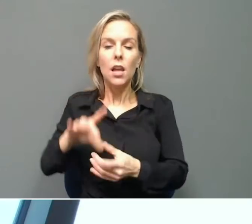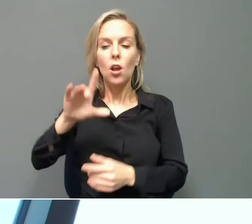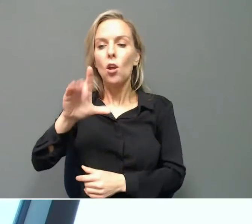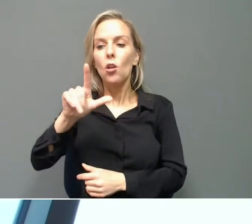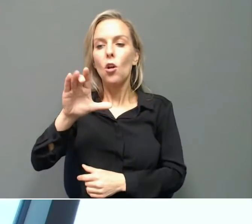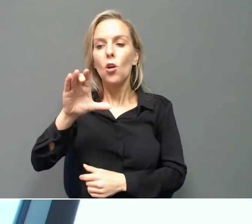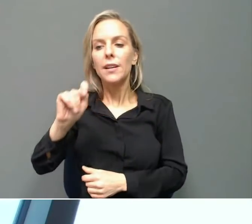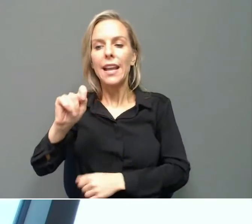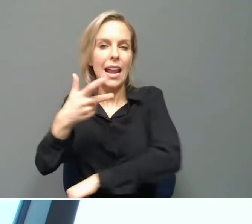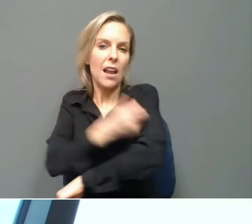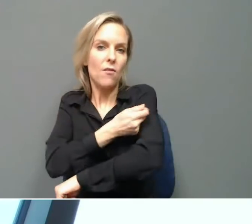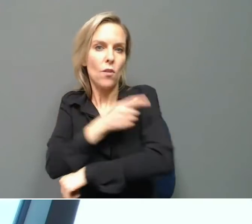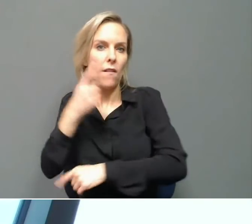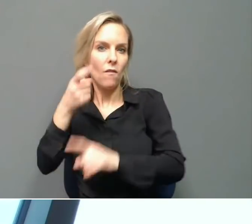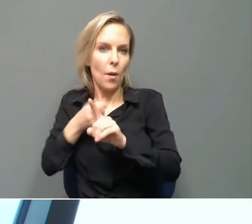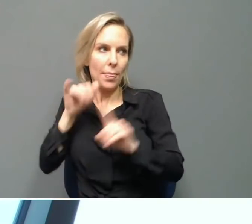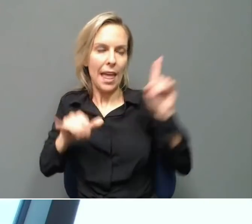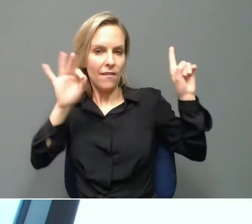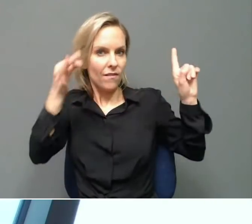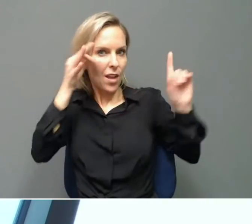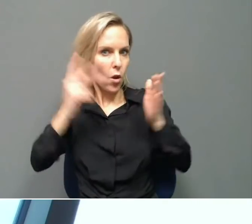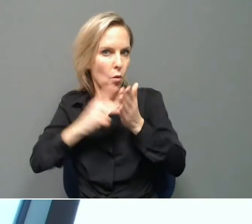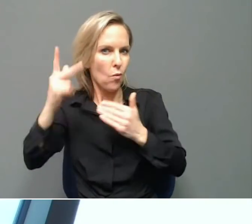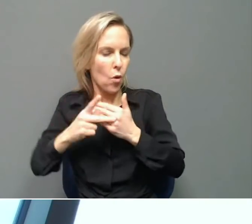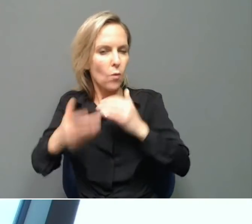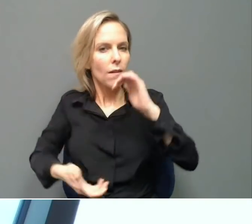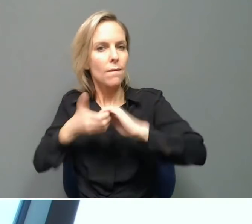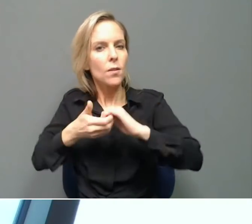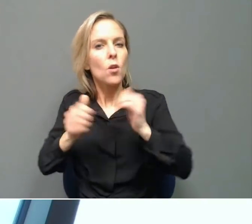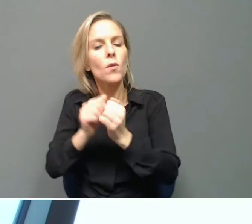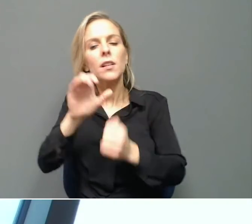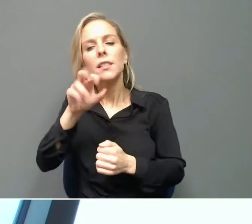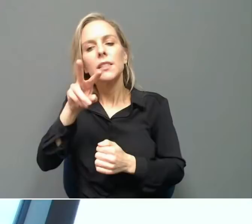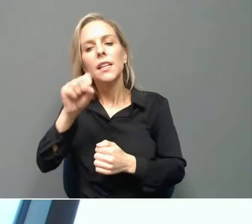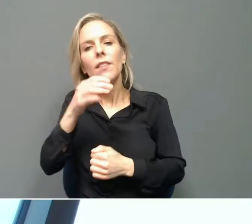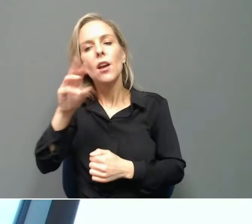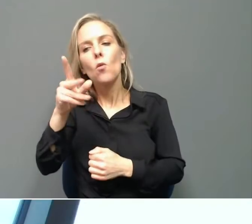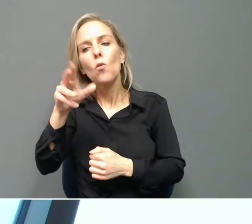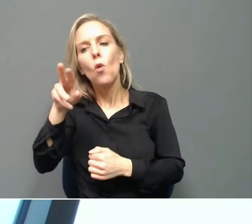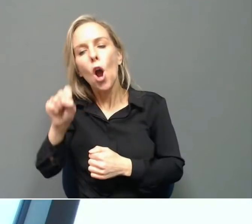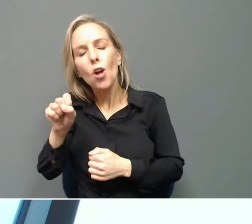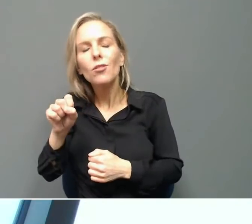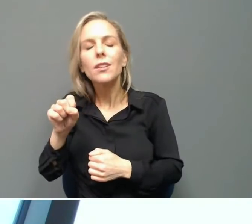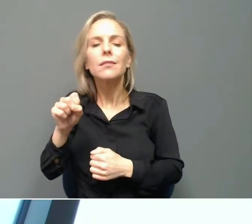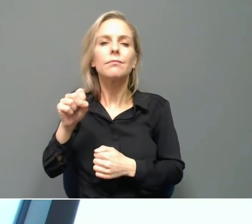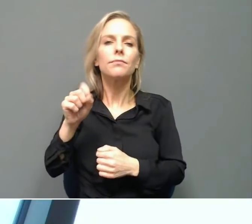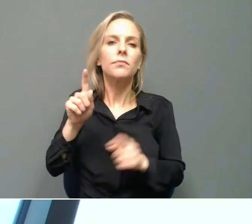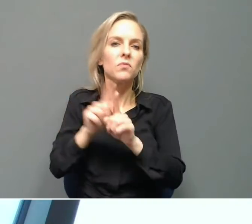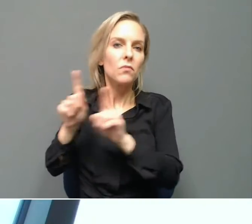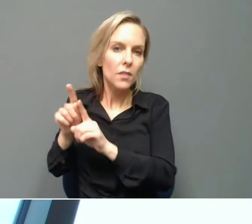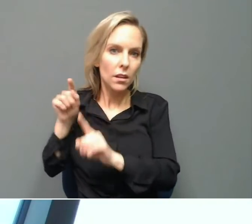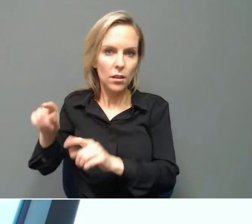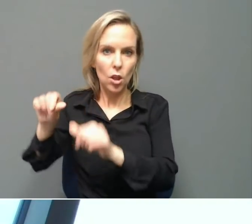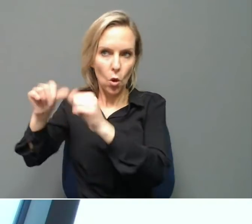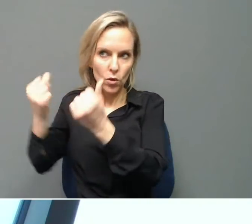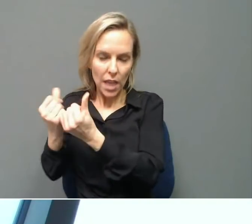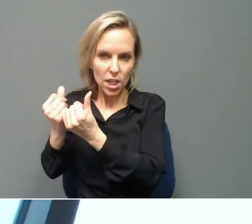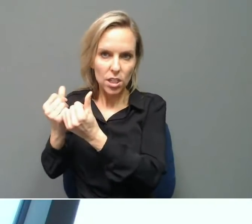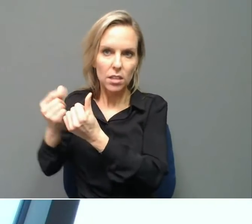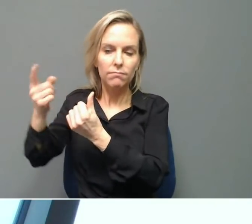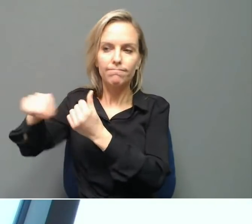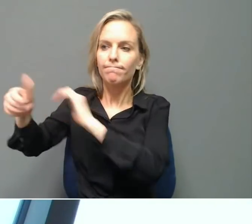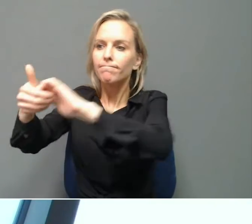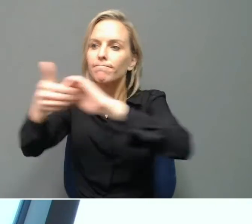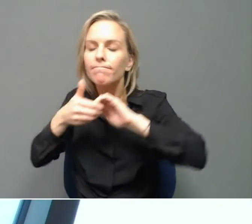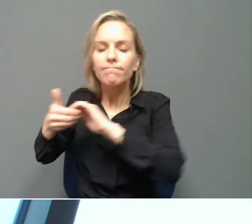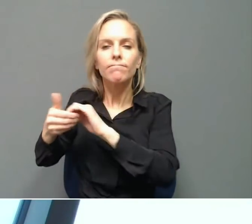federal program, we're working with CVS and Walgreens right now, as well as the associations related to